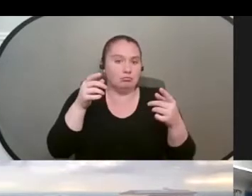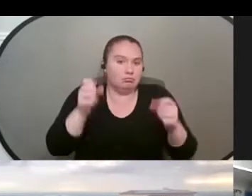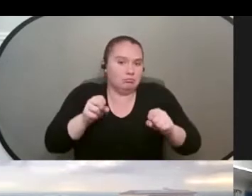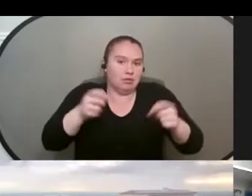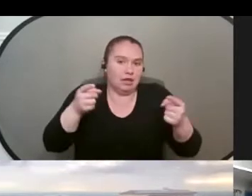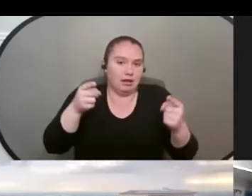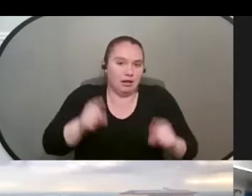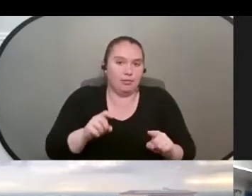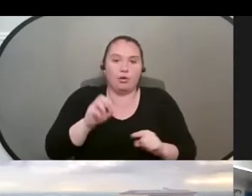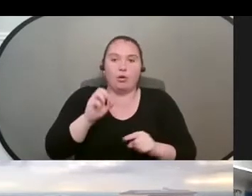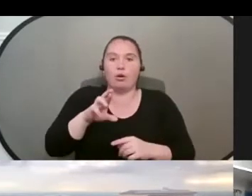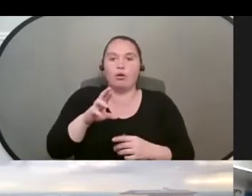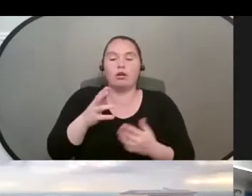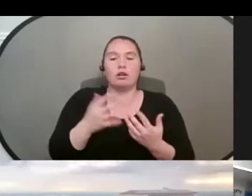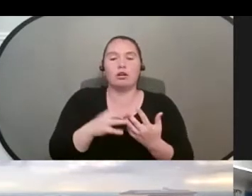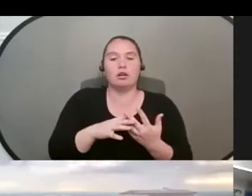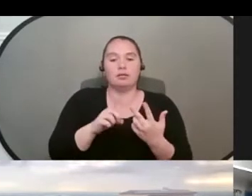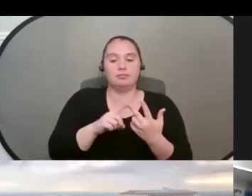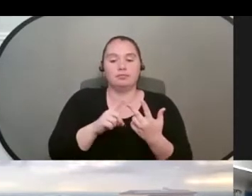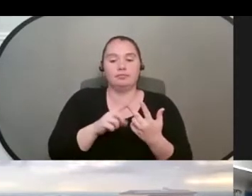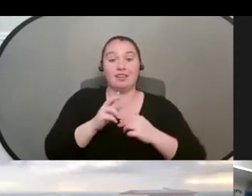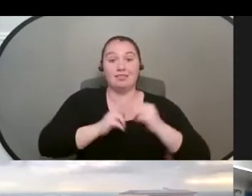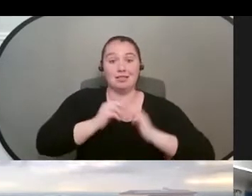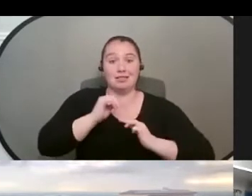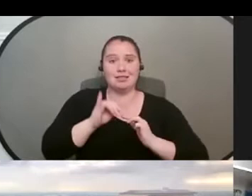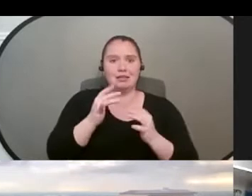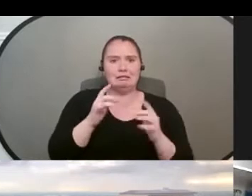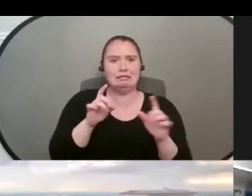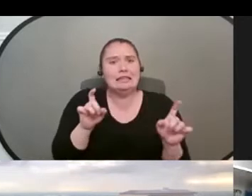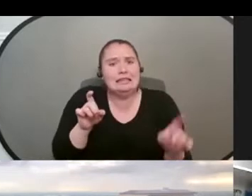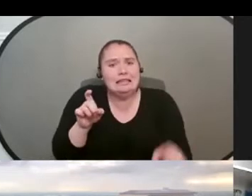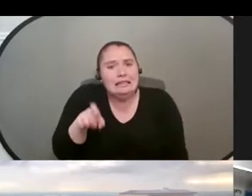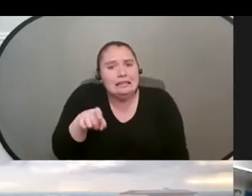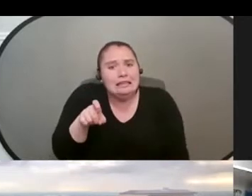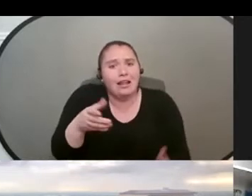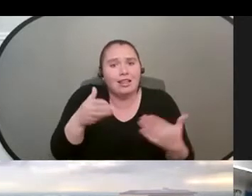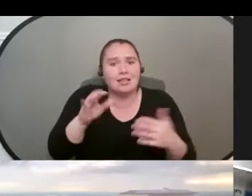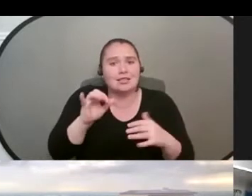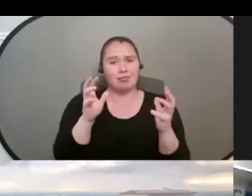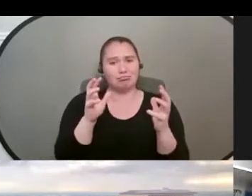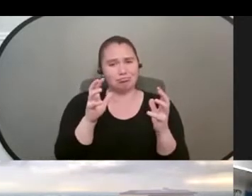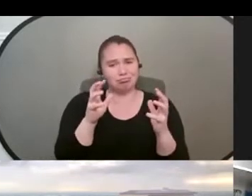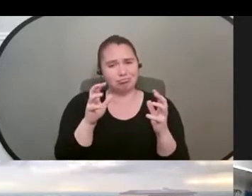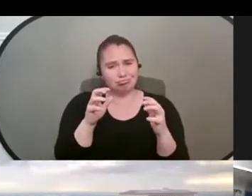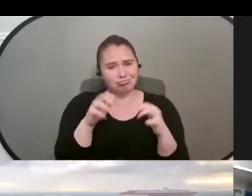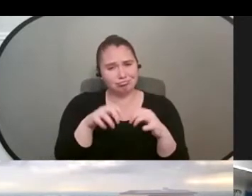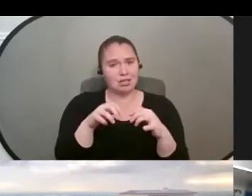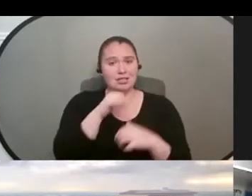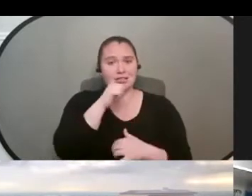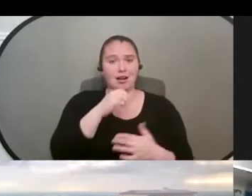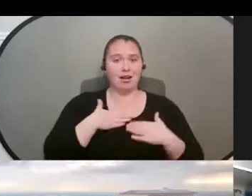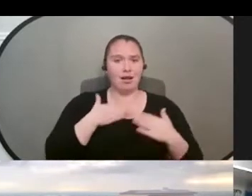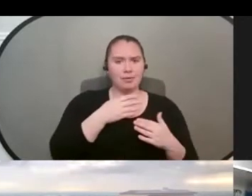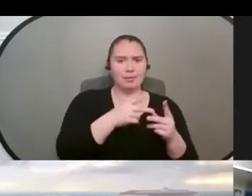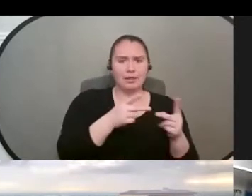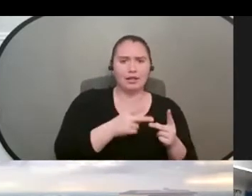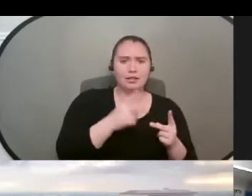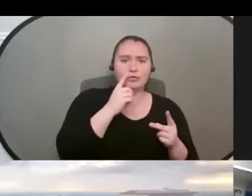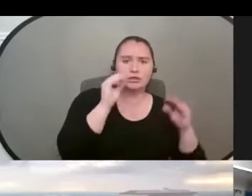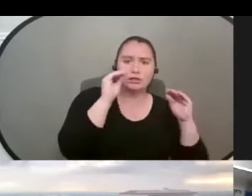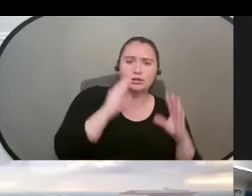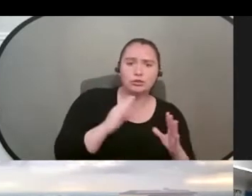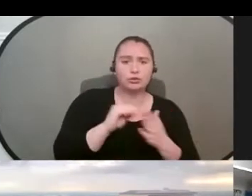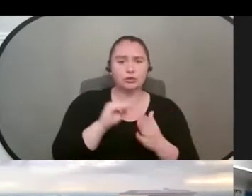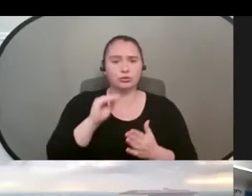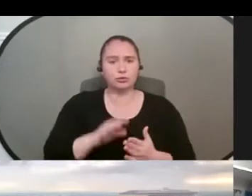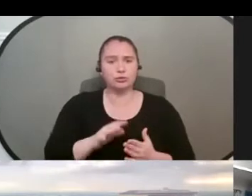in dire need, I mean, things that are crumbling and are not happy places for teachers or students. And so based on